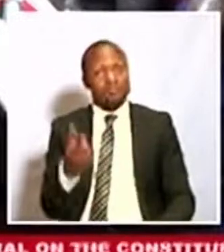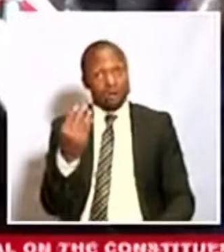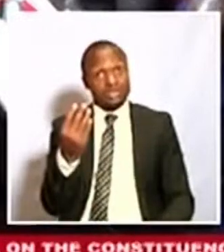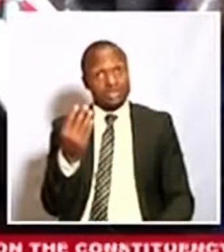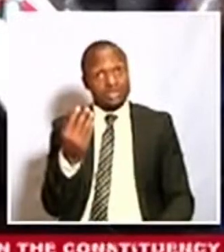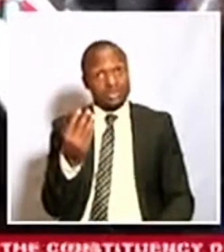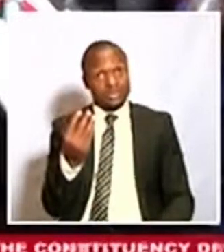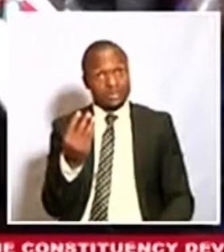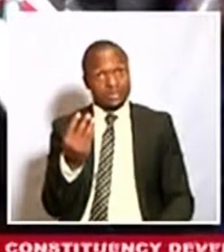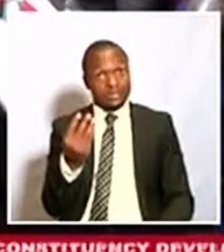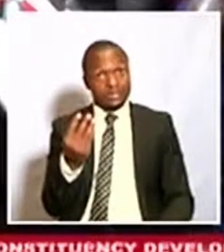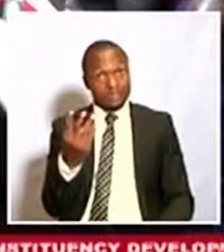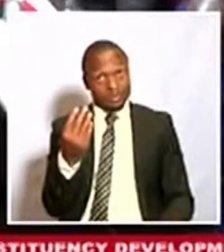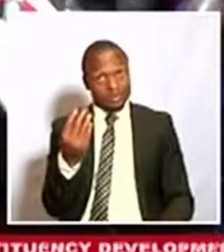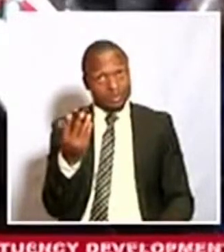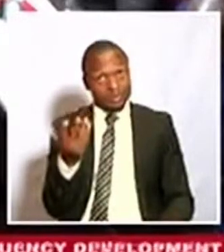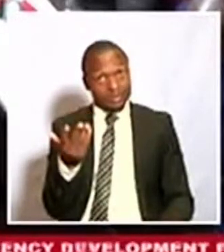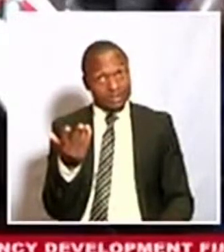14.